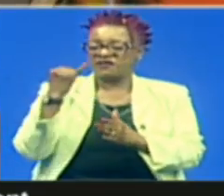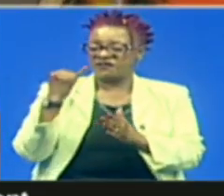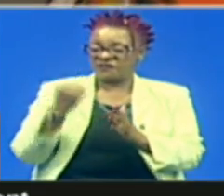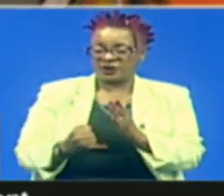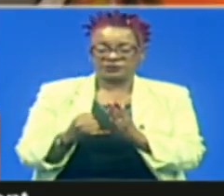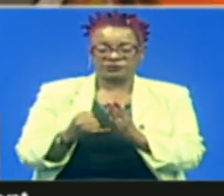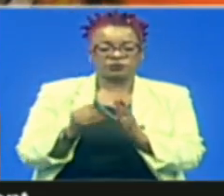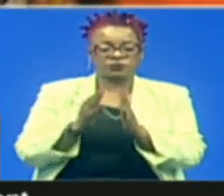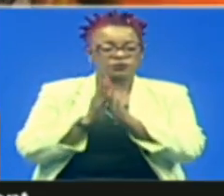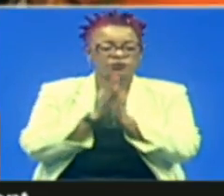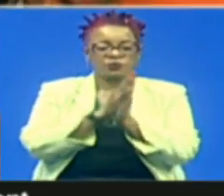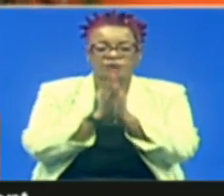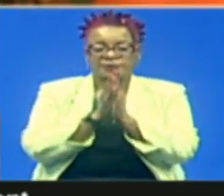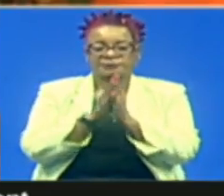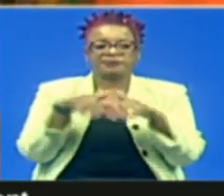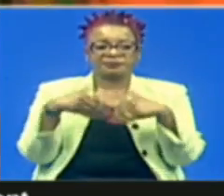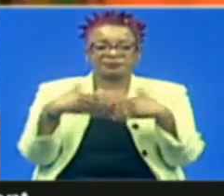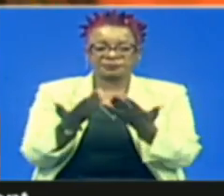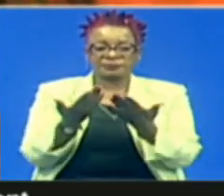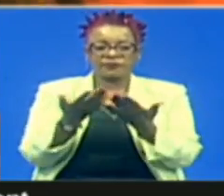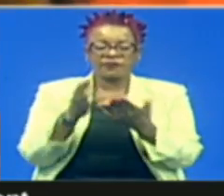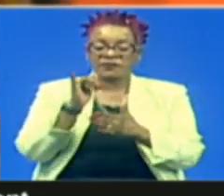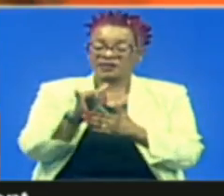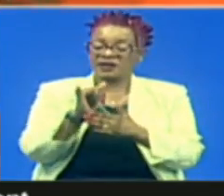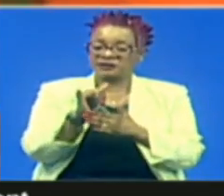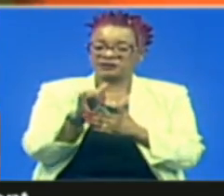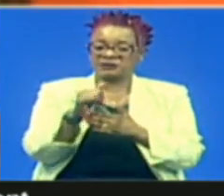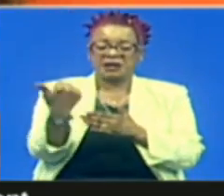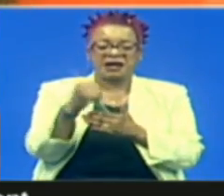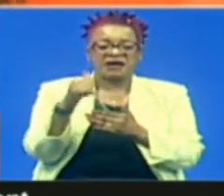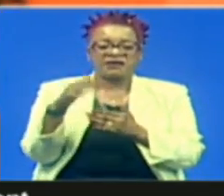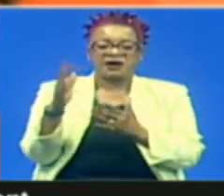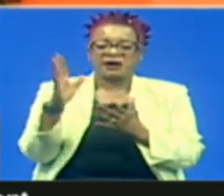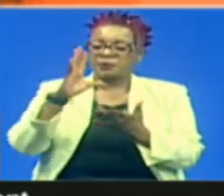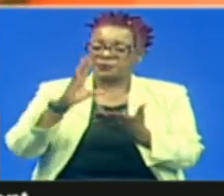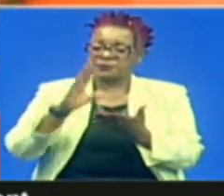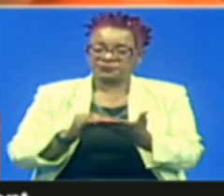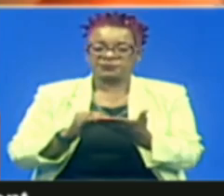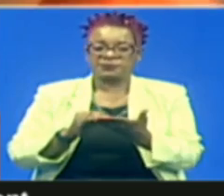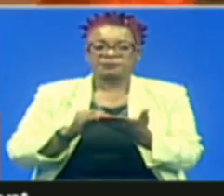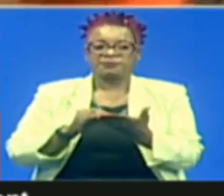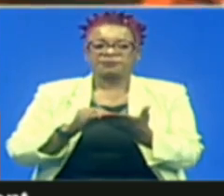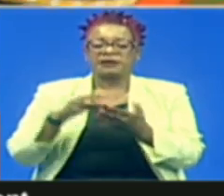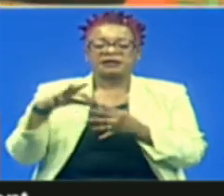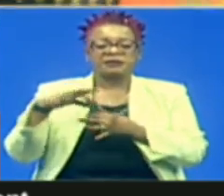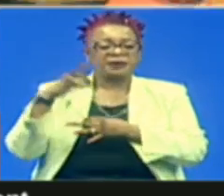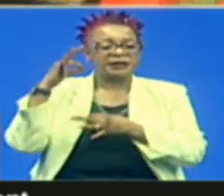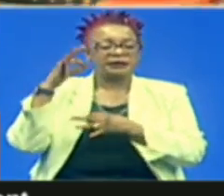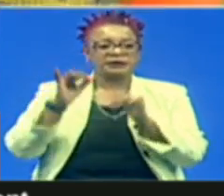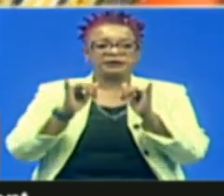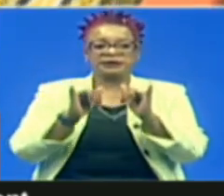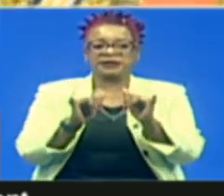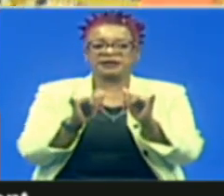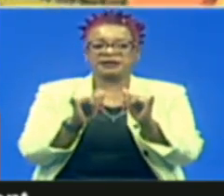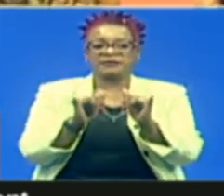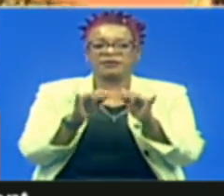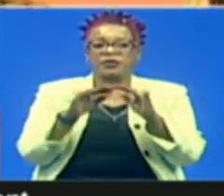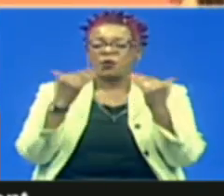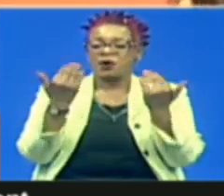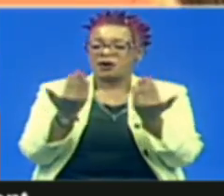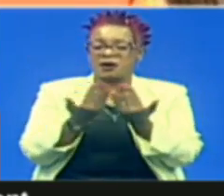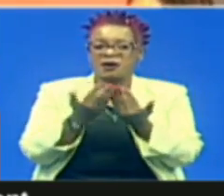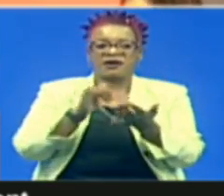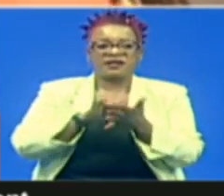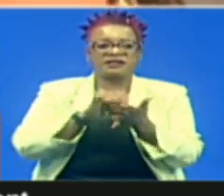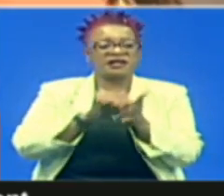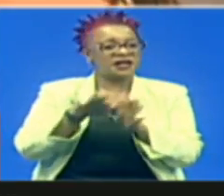story about a candle that never flickered, even in the wind. A man whose spirit remains immortalized in the world he left.